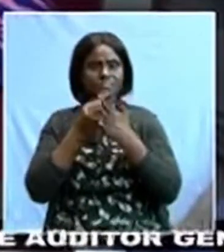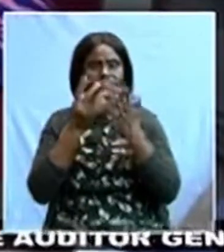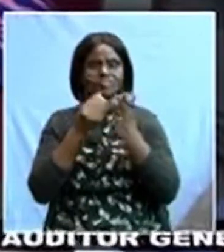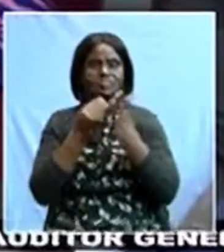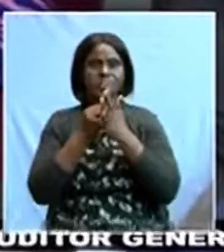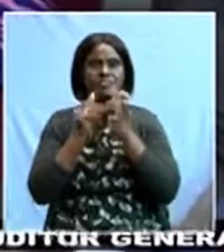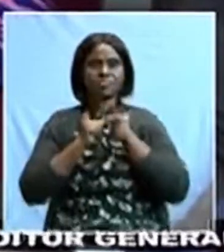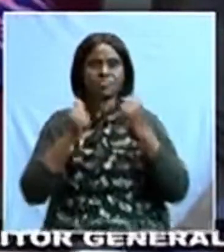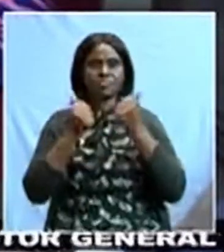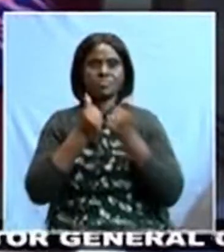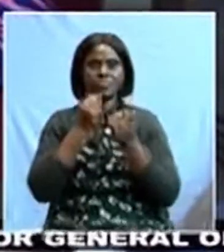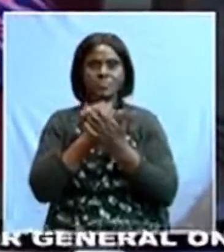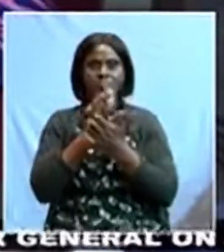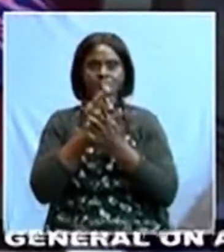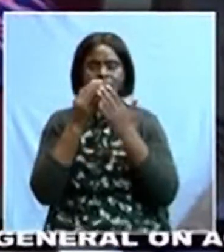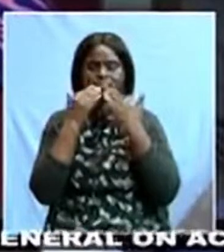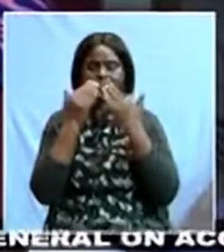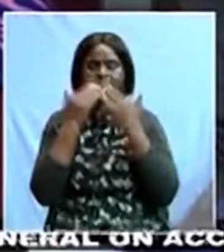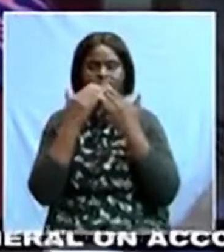Office. Thank you.